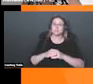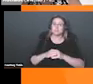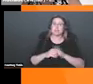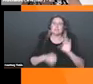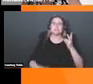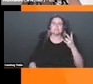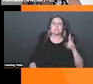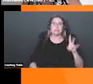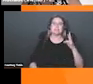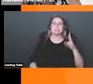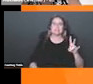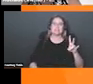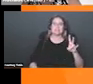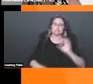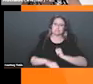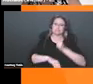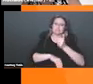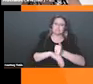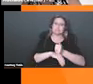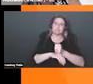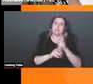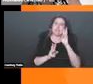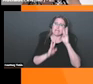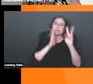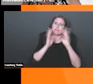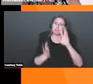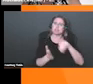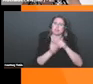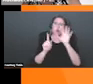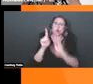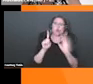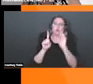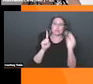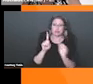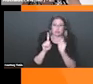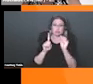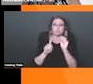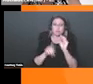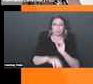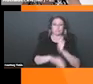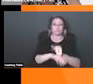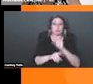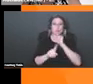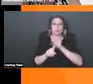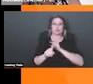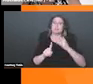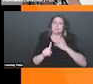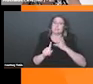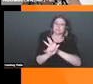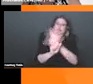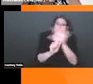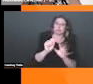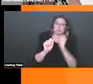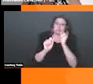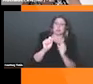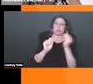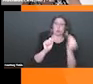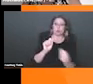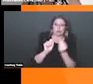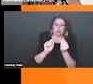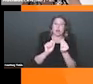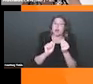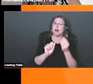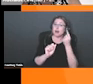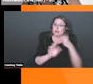17 regional innovation centers in Ontario. And while we are located in Guelph, we serve the entire region of Southern Ontario, and we have a national